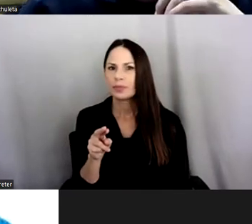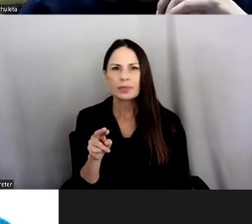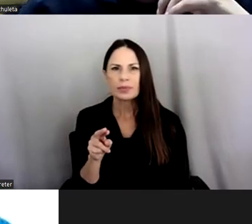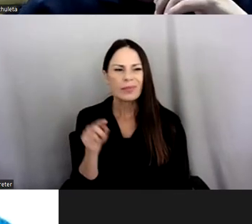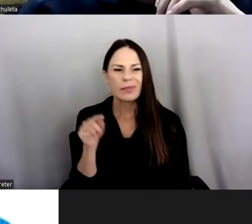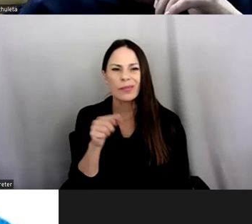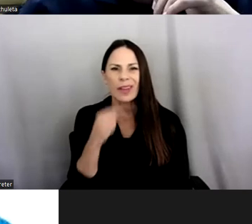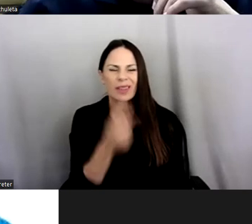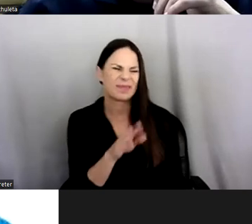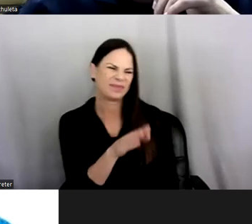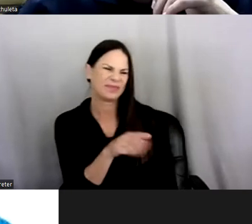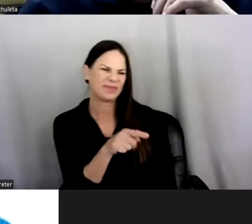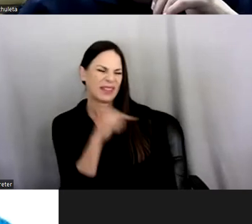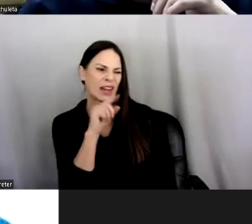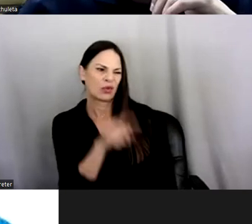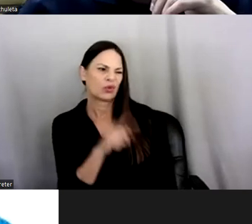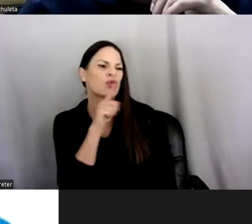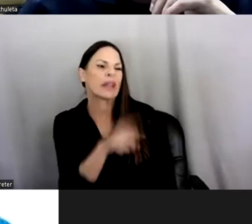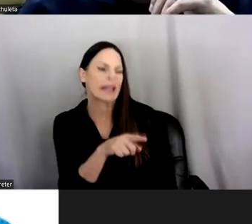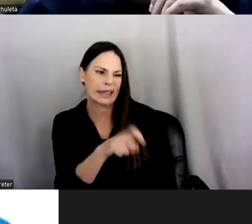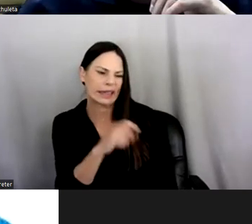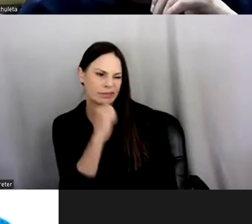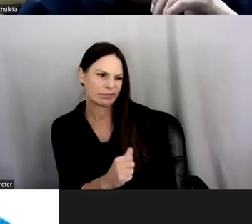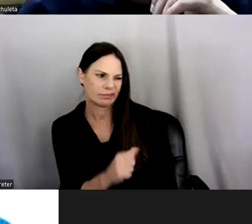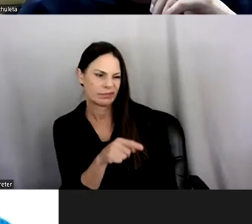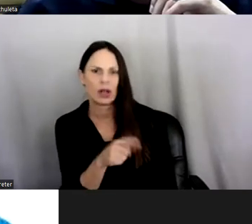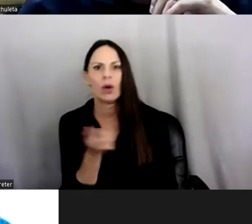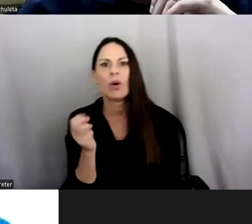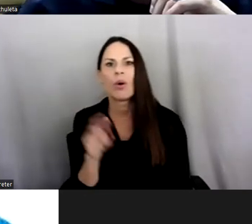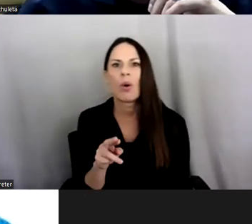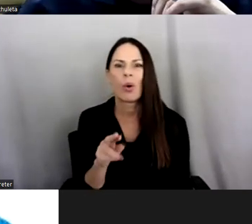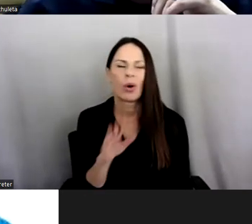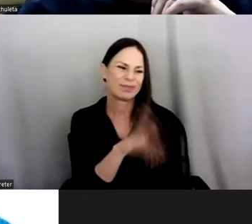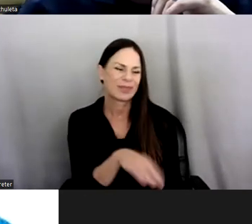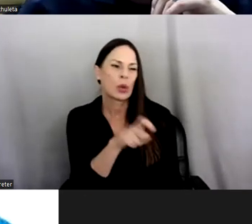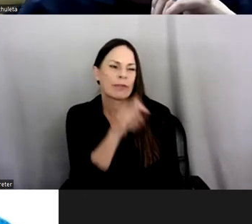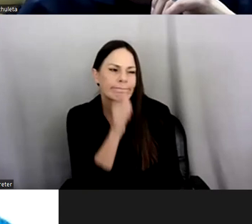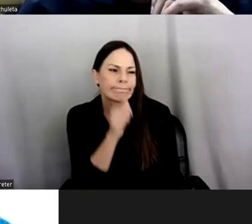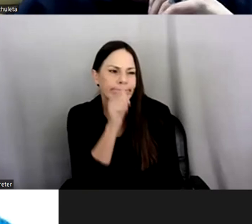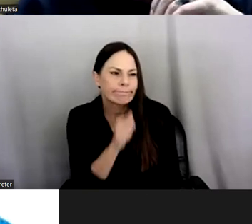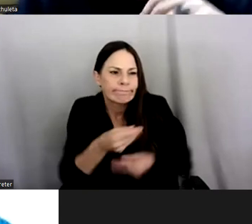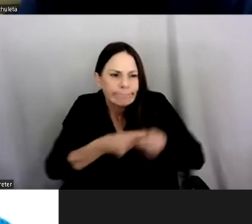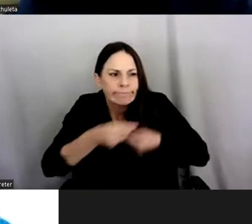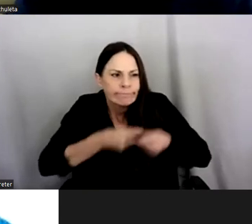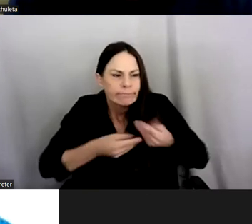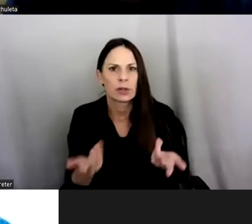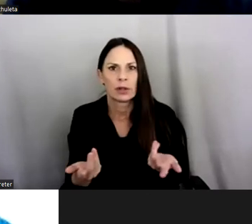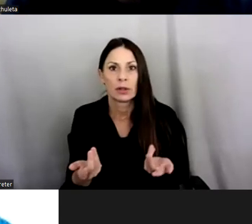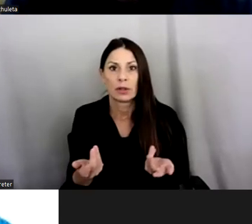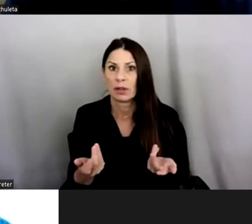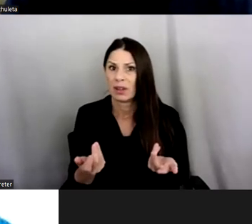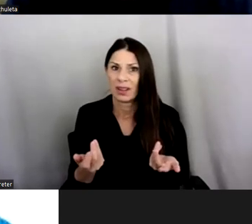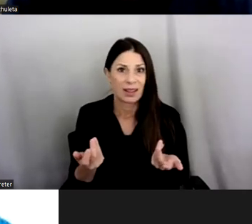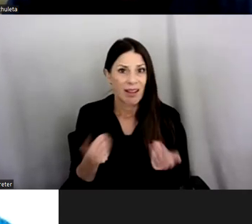in need, or you know, that they're just going to have to make do. And so, you know, a lot of times